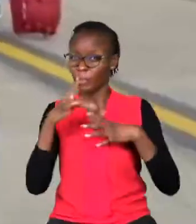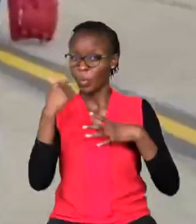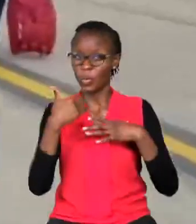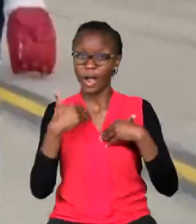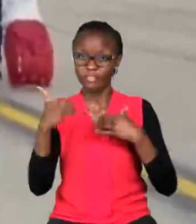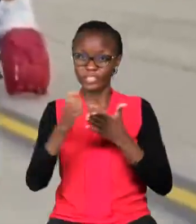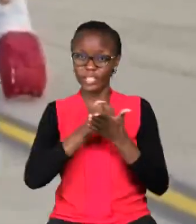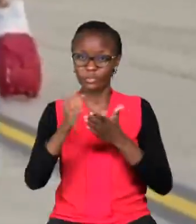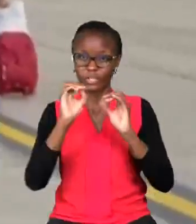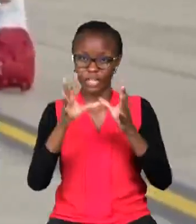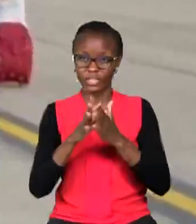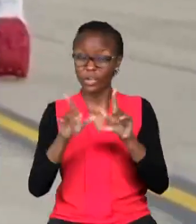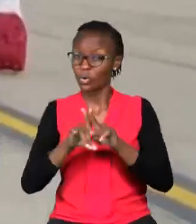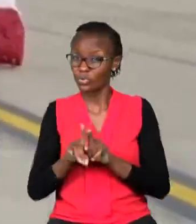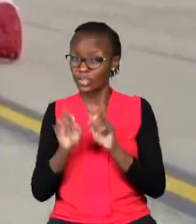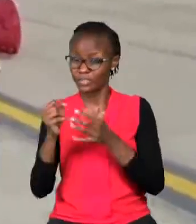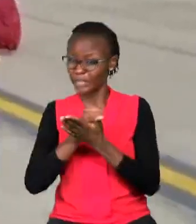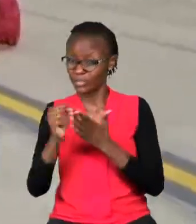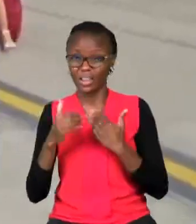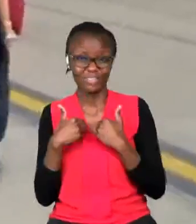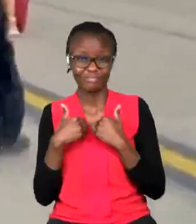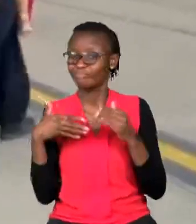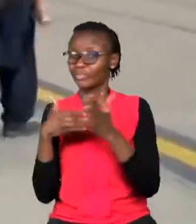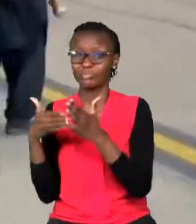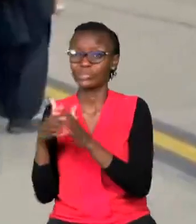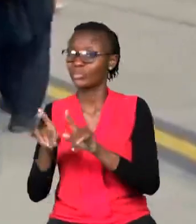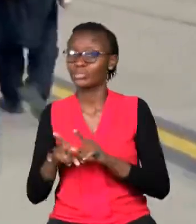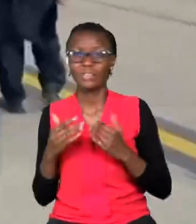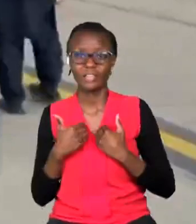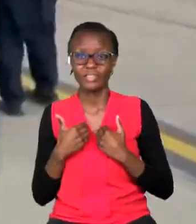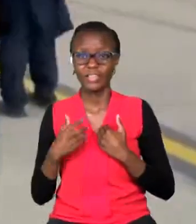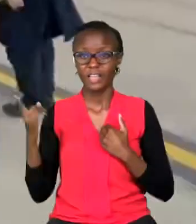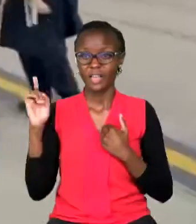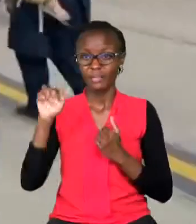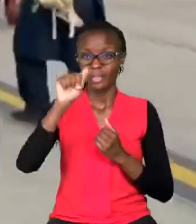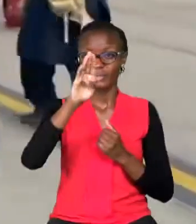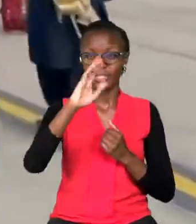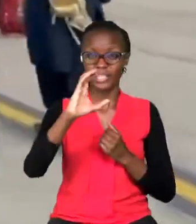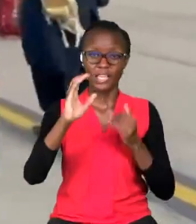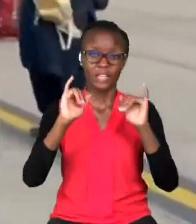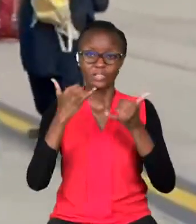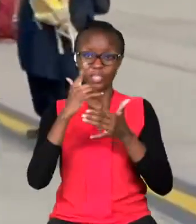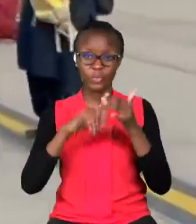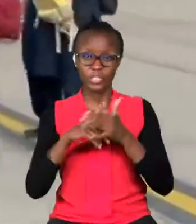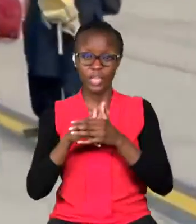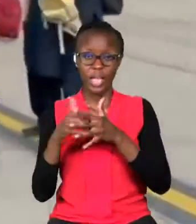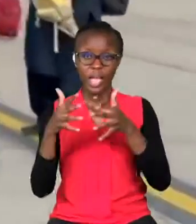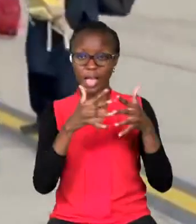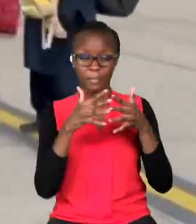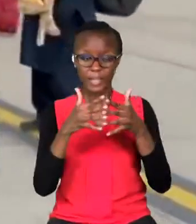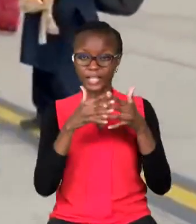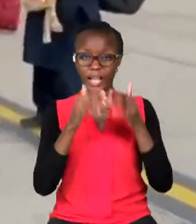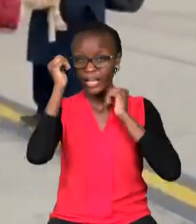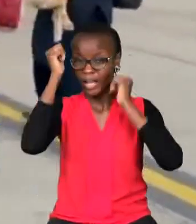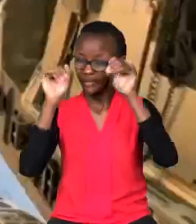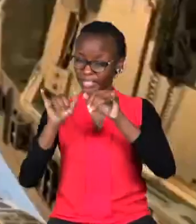valid authorization have struggled. Mr. Biden, a Democrat, told ABC News the U.S. would stay to get all Americans out